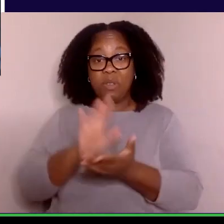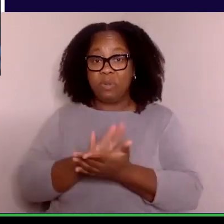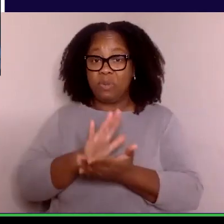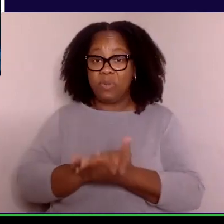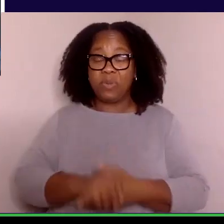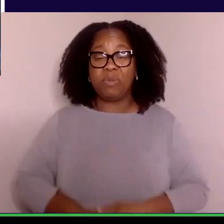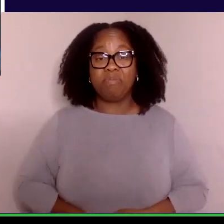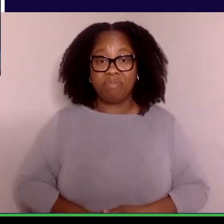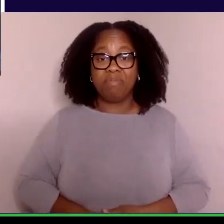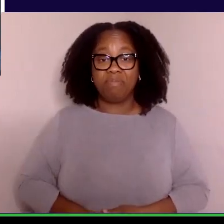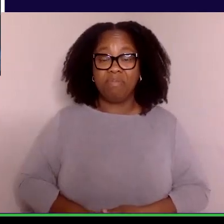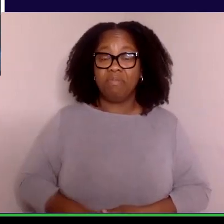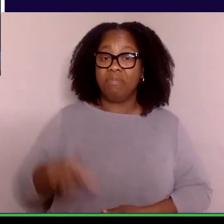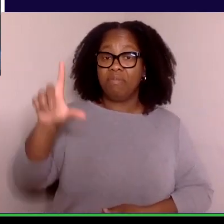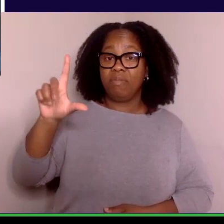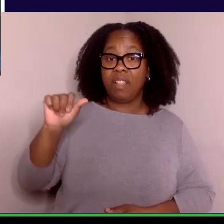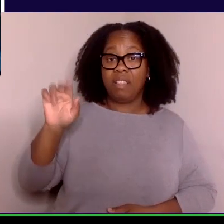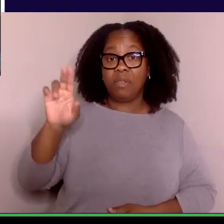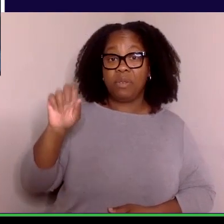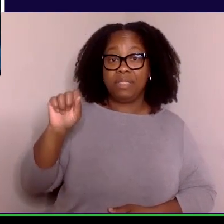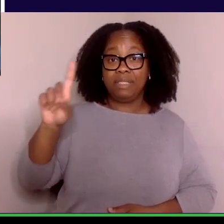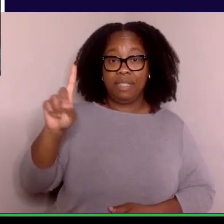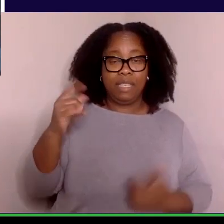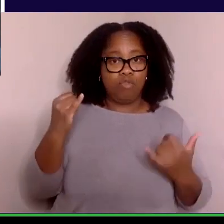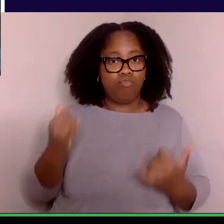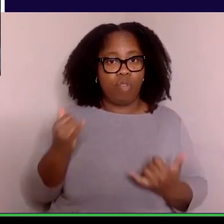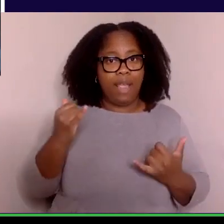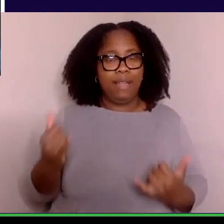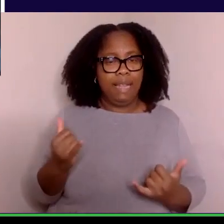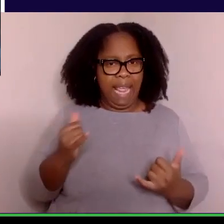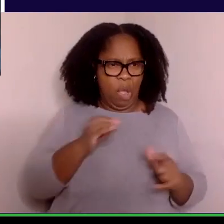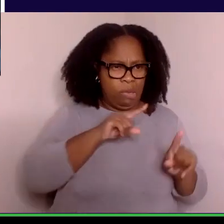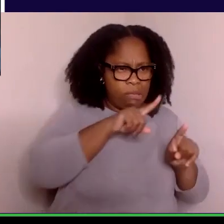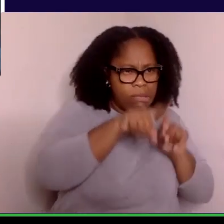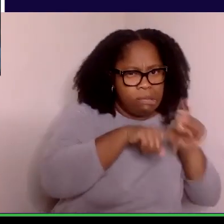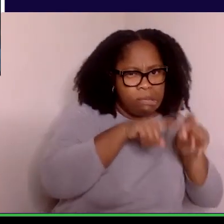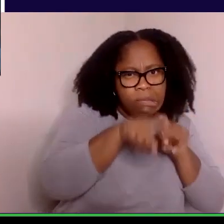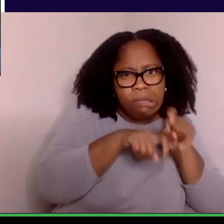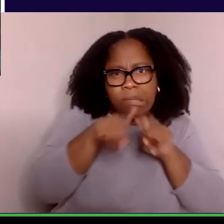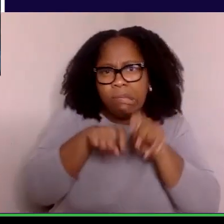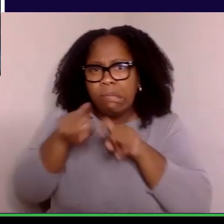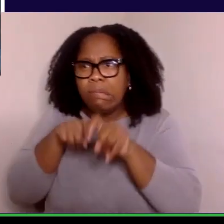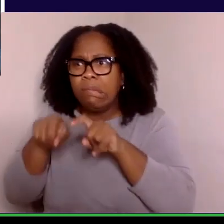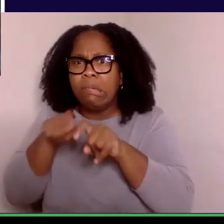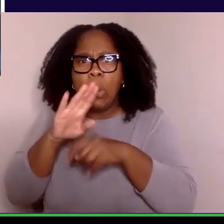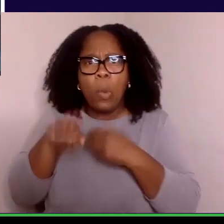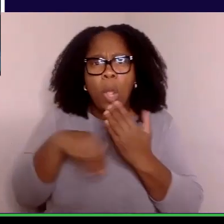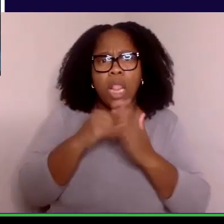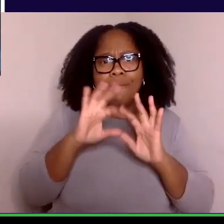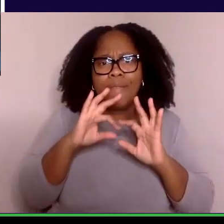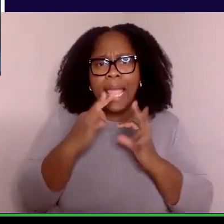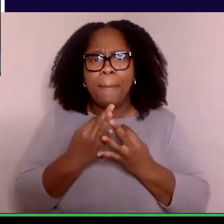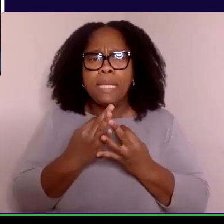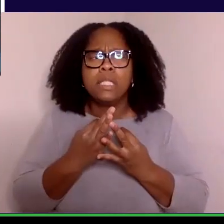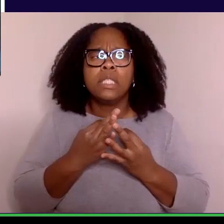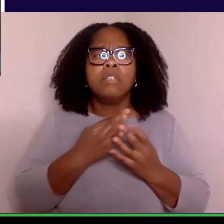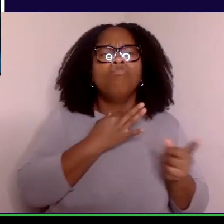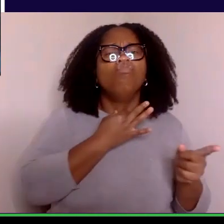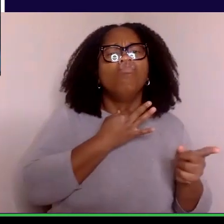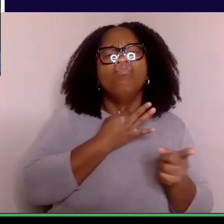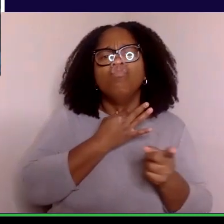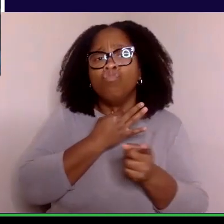LAUSD is surveying families right now to gauge how many students would likely move to in-person